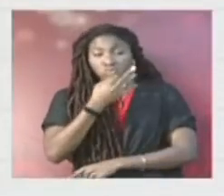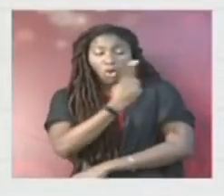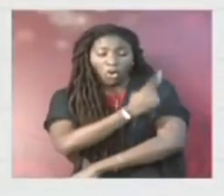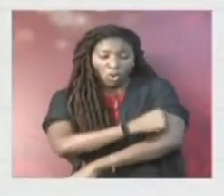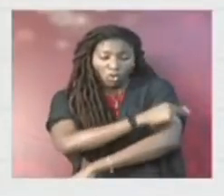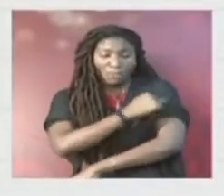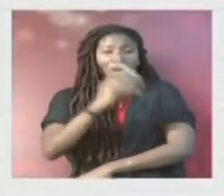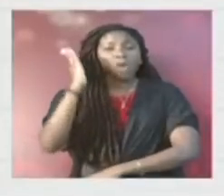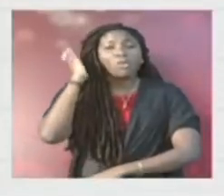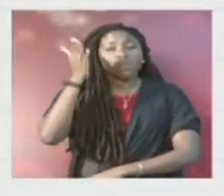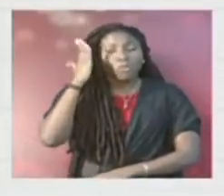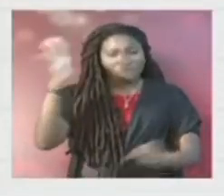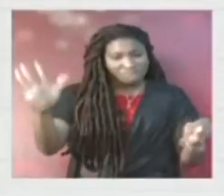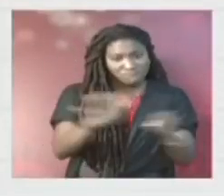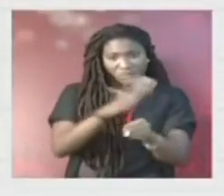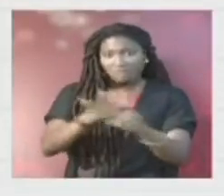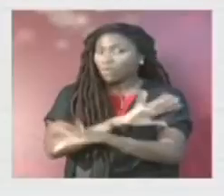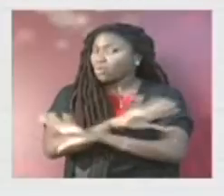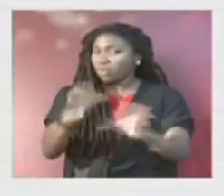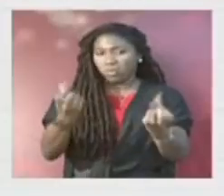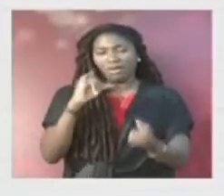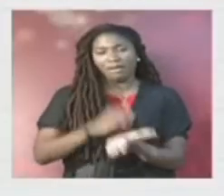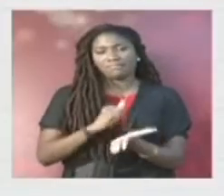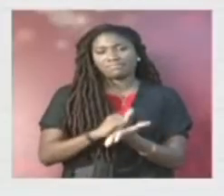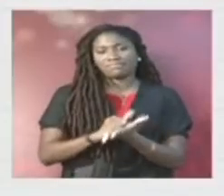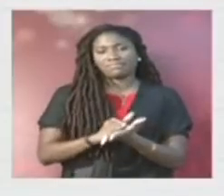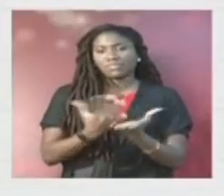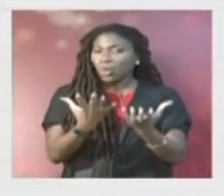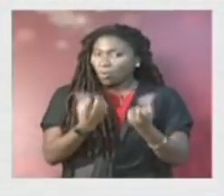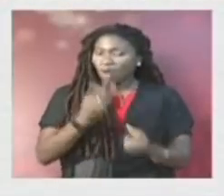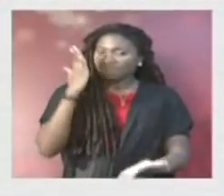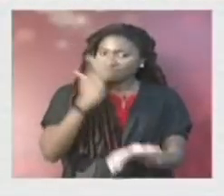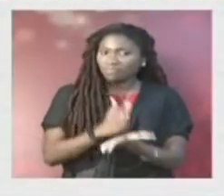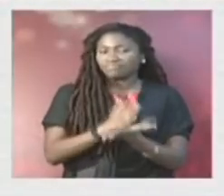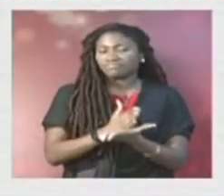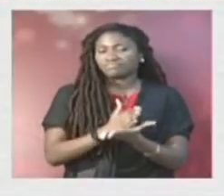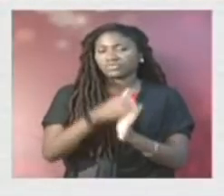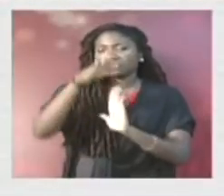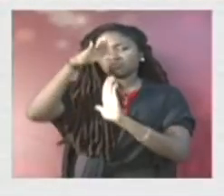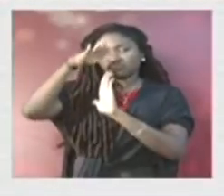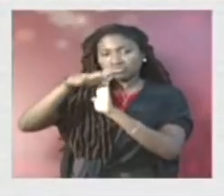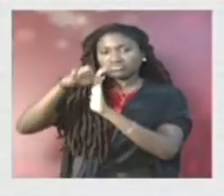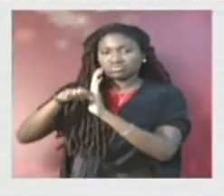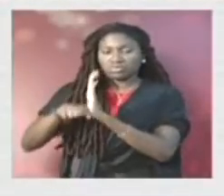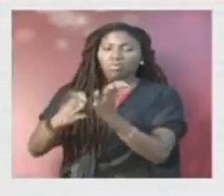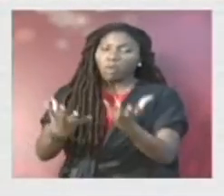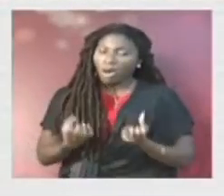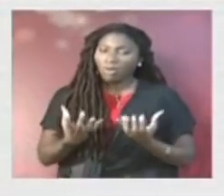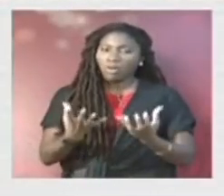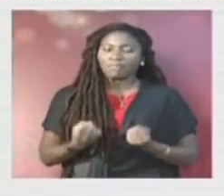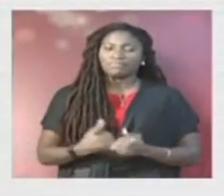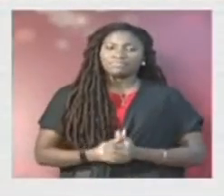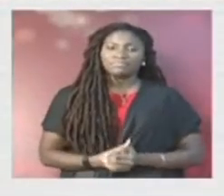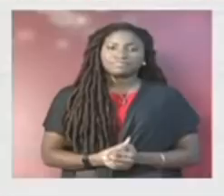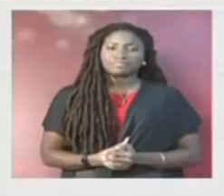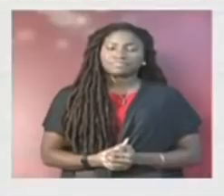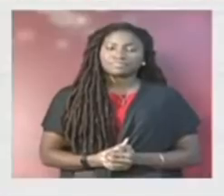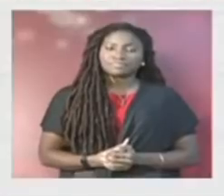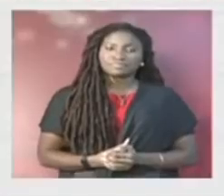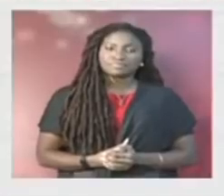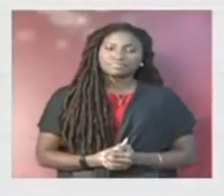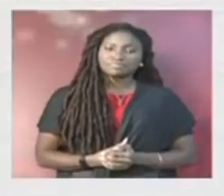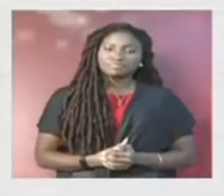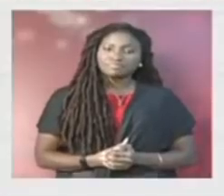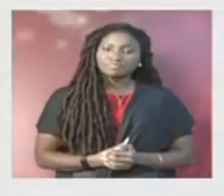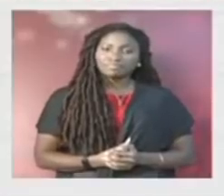Again, a trend that we would like to curb, halt, and reverse. Just expanding on that a little further, what we